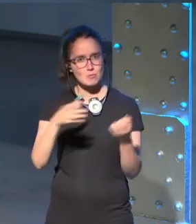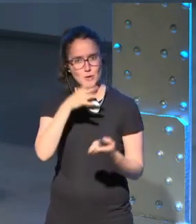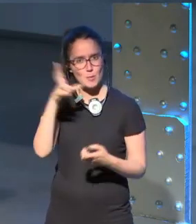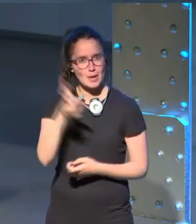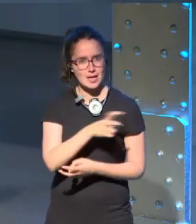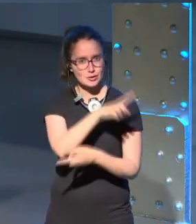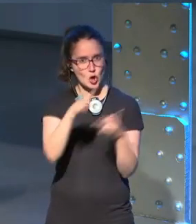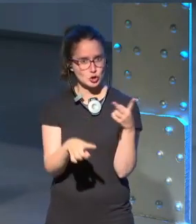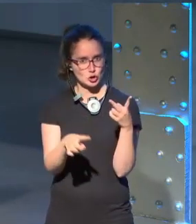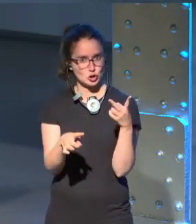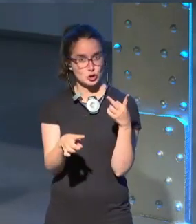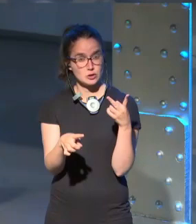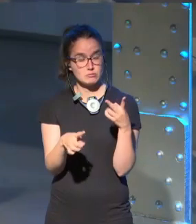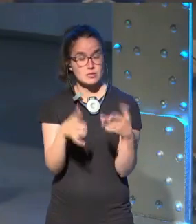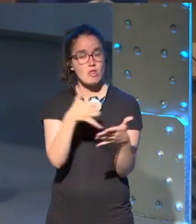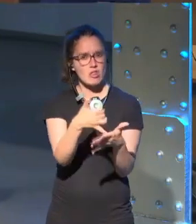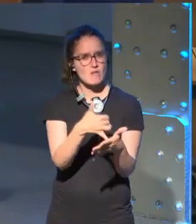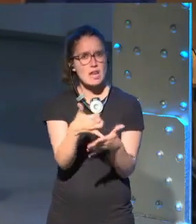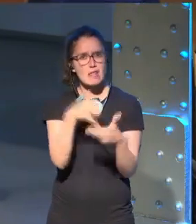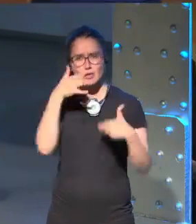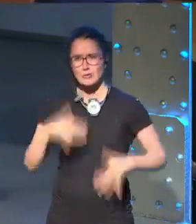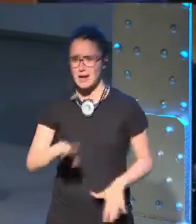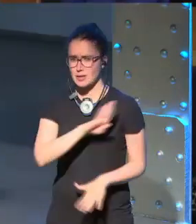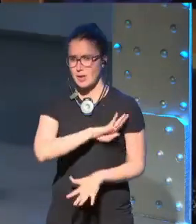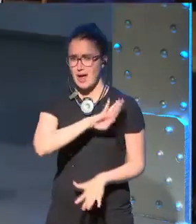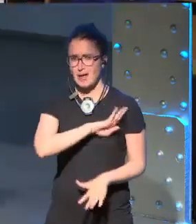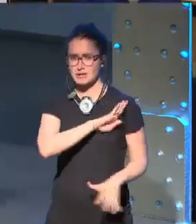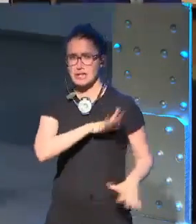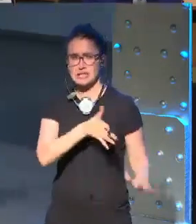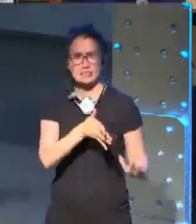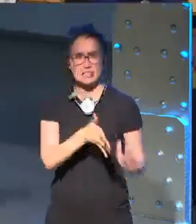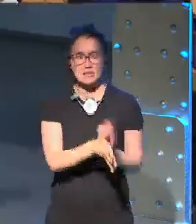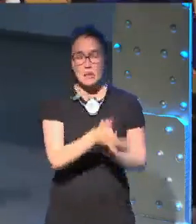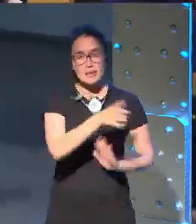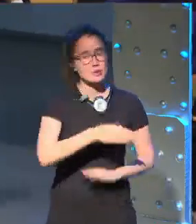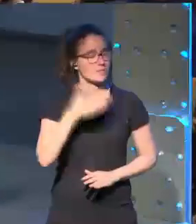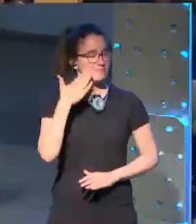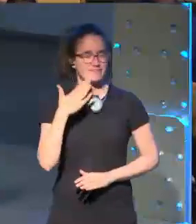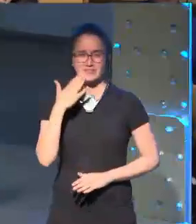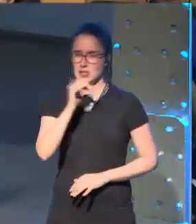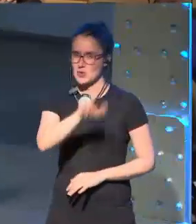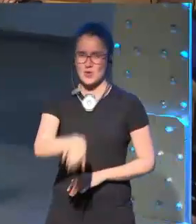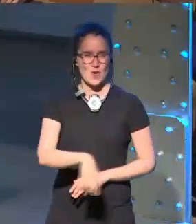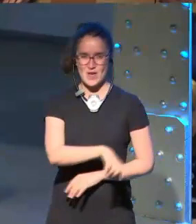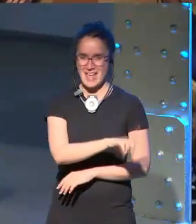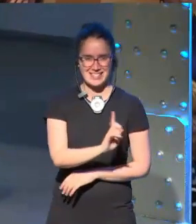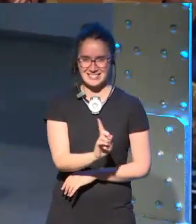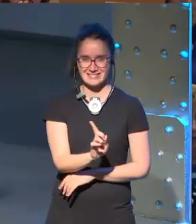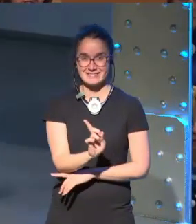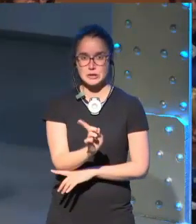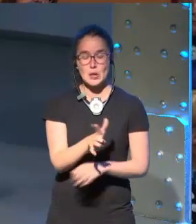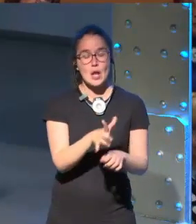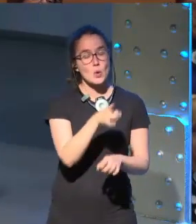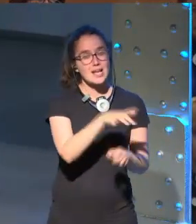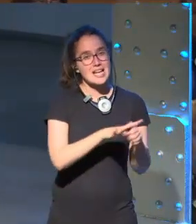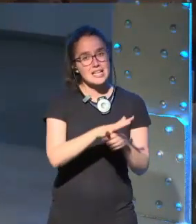of human weaknesses. He's not a very warm person. He has areas of conflict with his